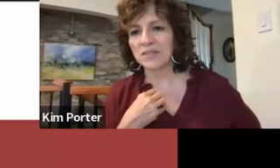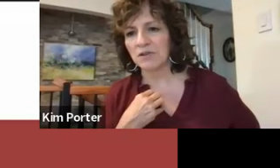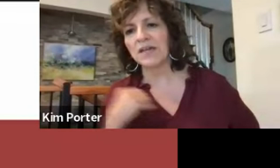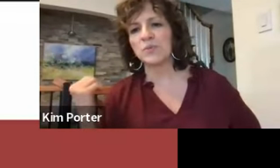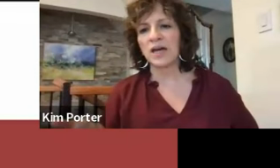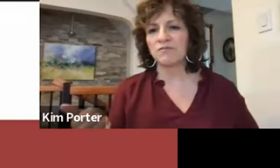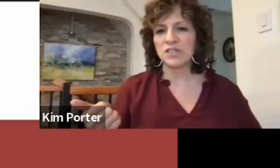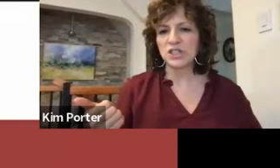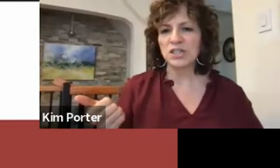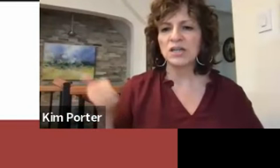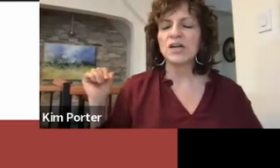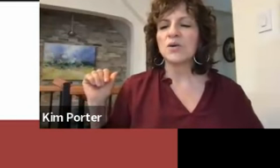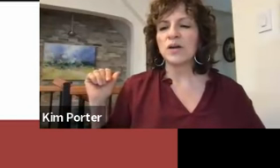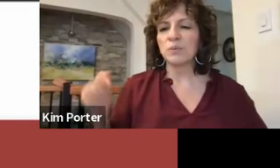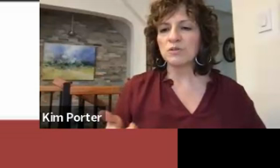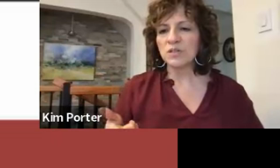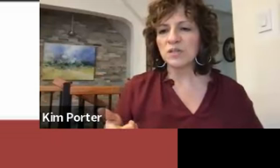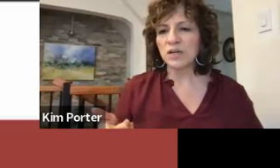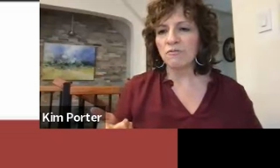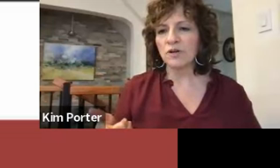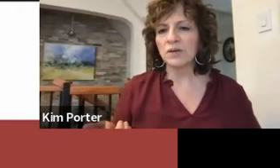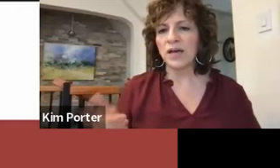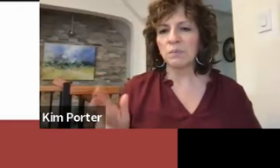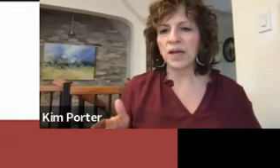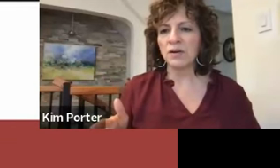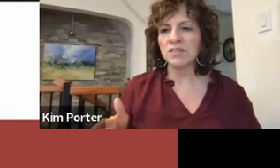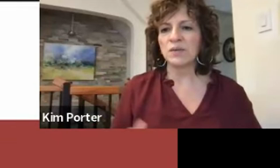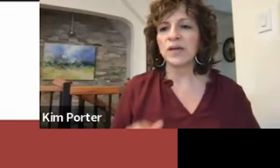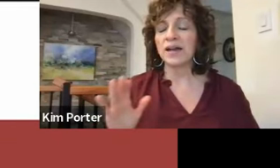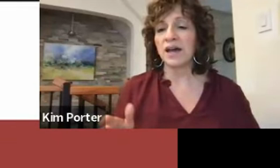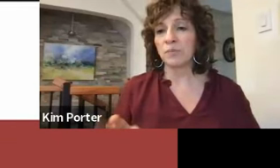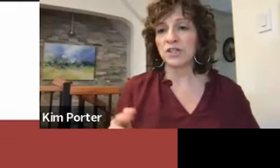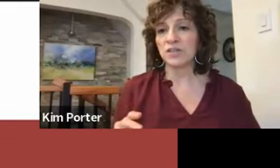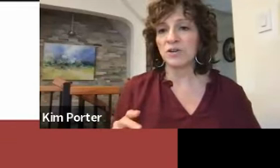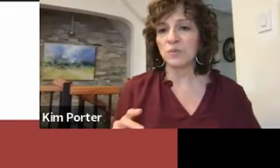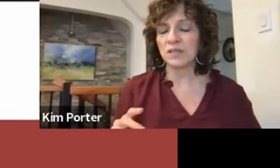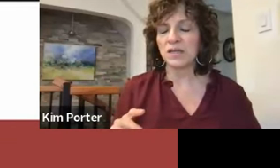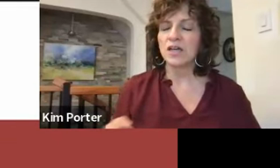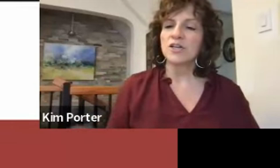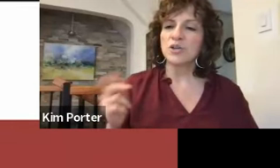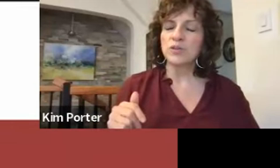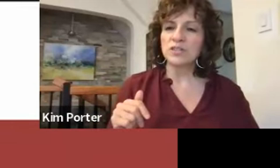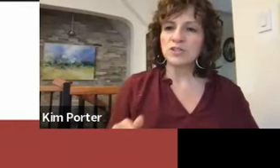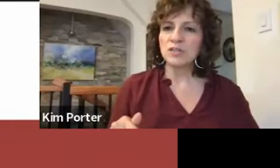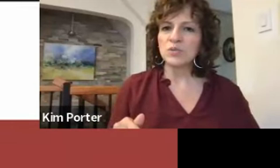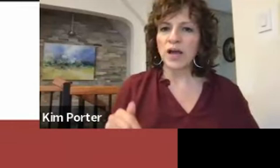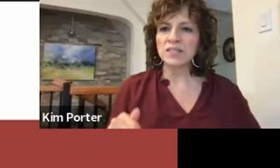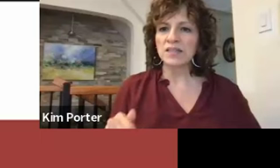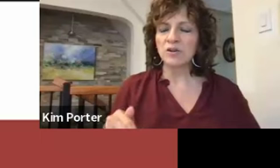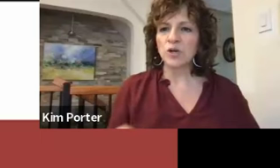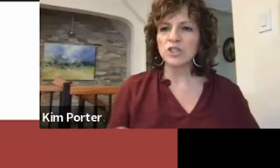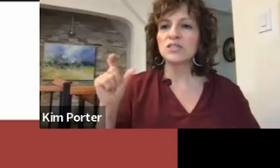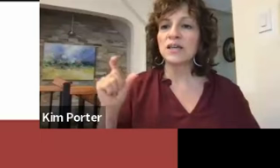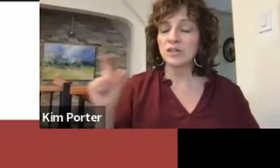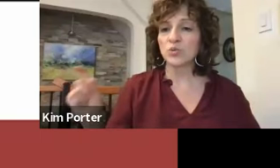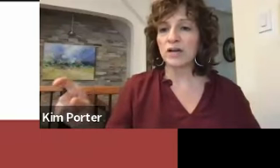for myself. Yes, we had a physician, we had a person in recovery, we had a parent, and we had an outpatient therapist. So when the students were asking